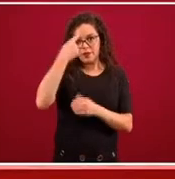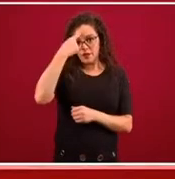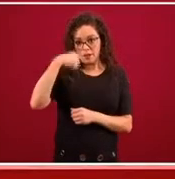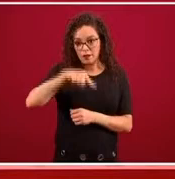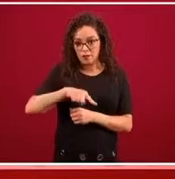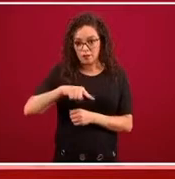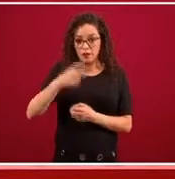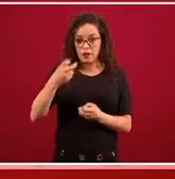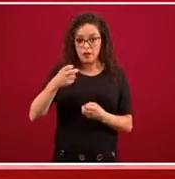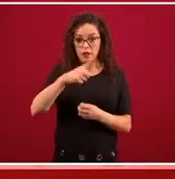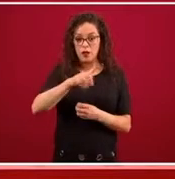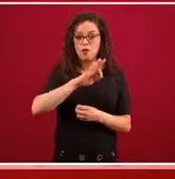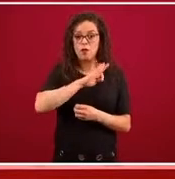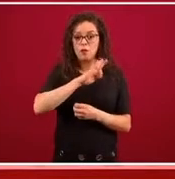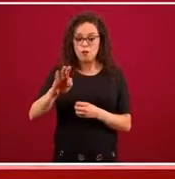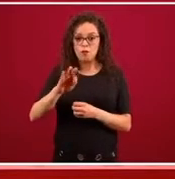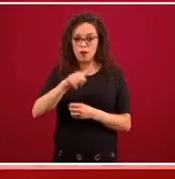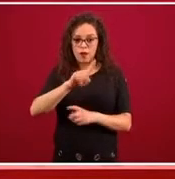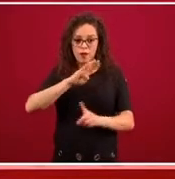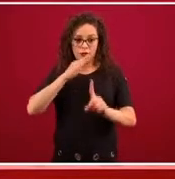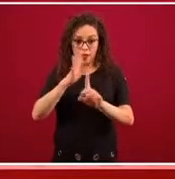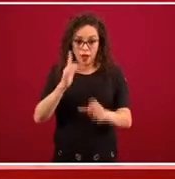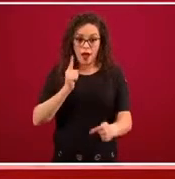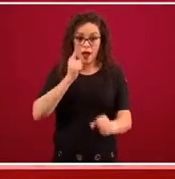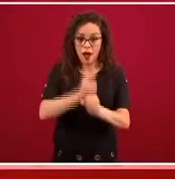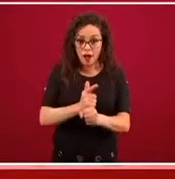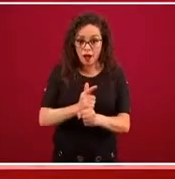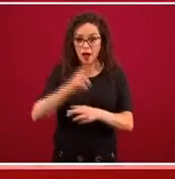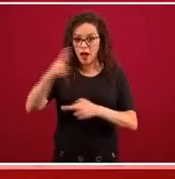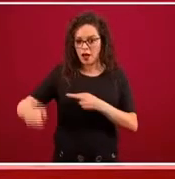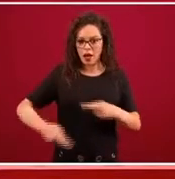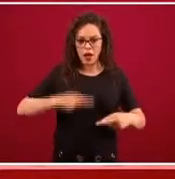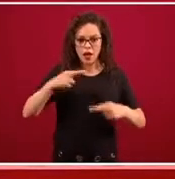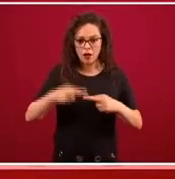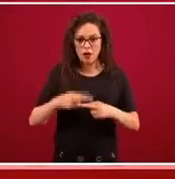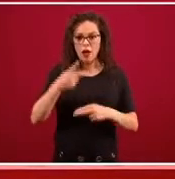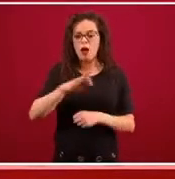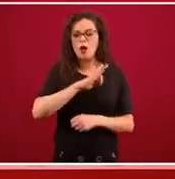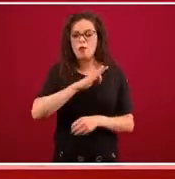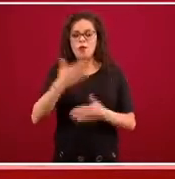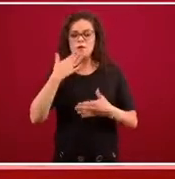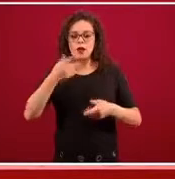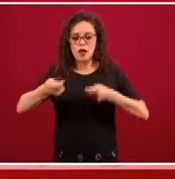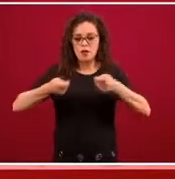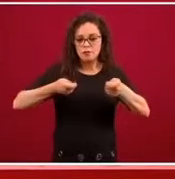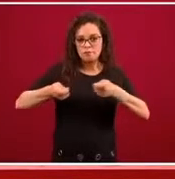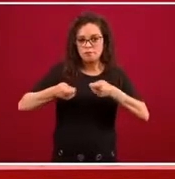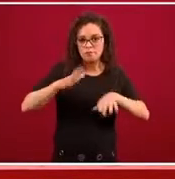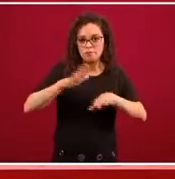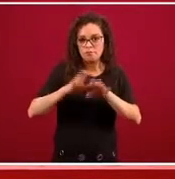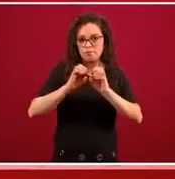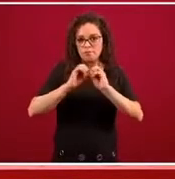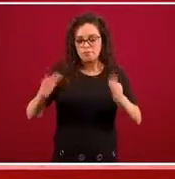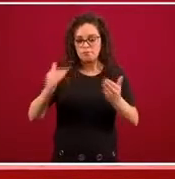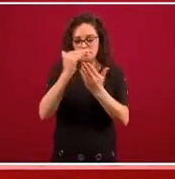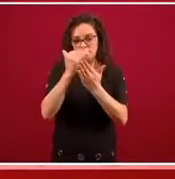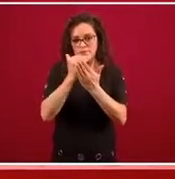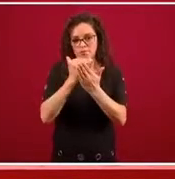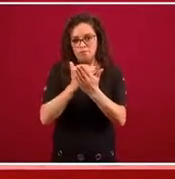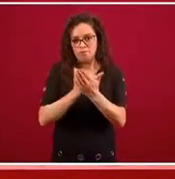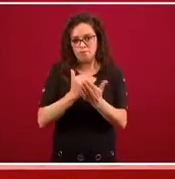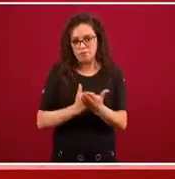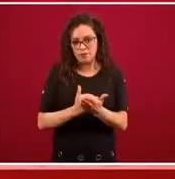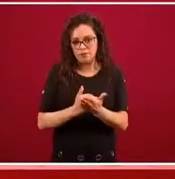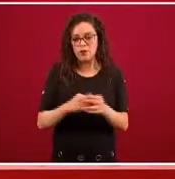rates down. And when the time comes, we can regionalize the different measures, and then we can